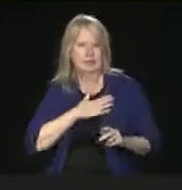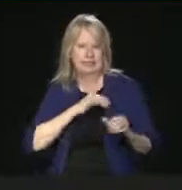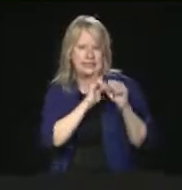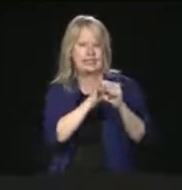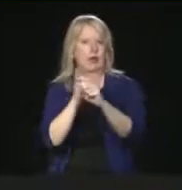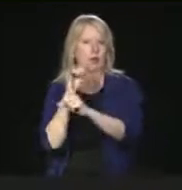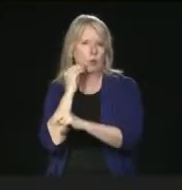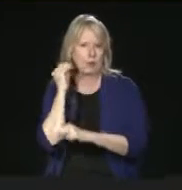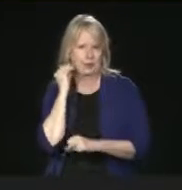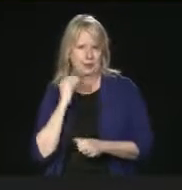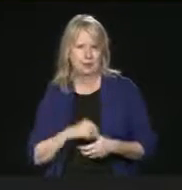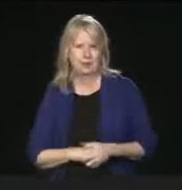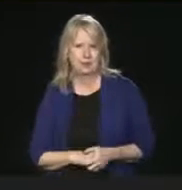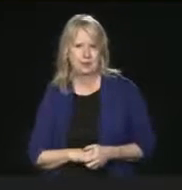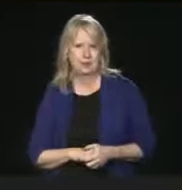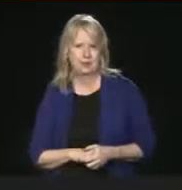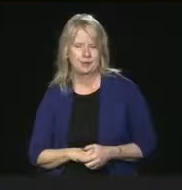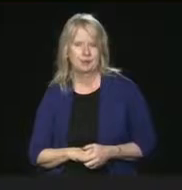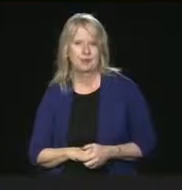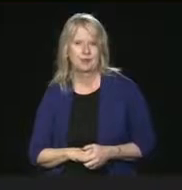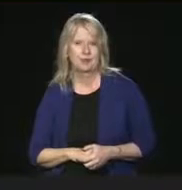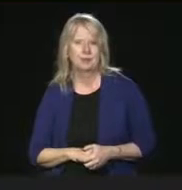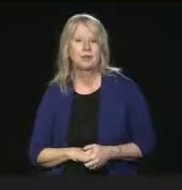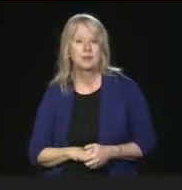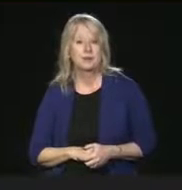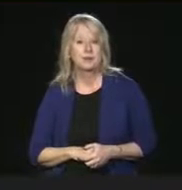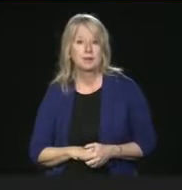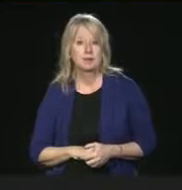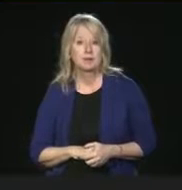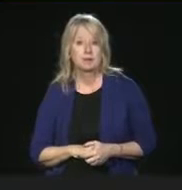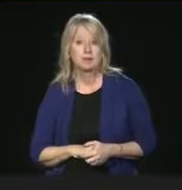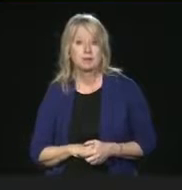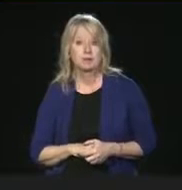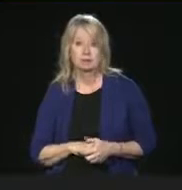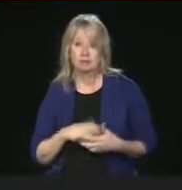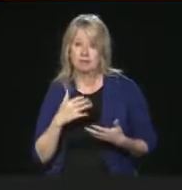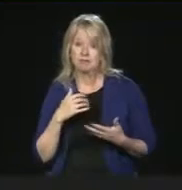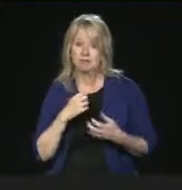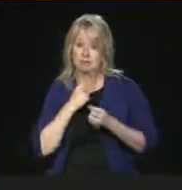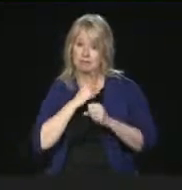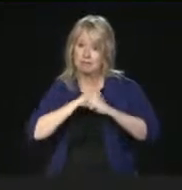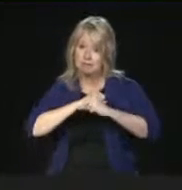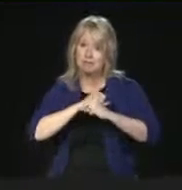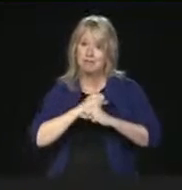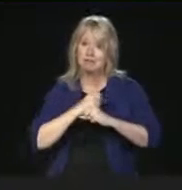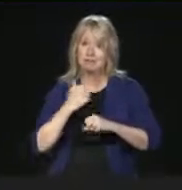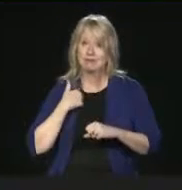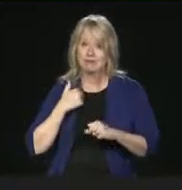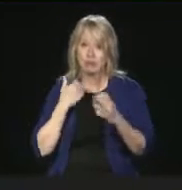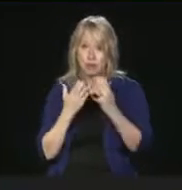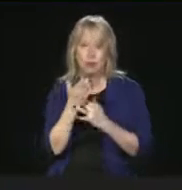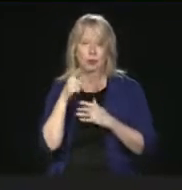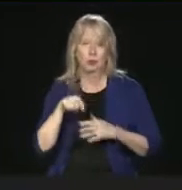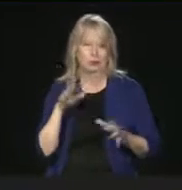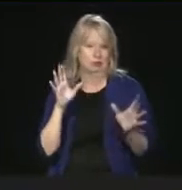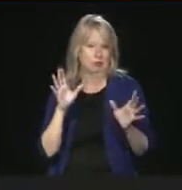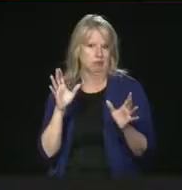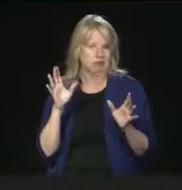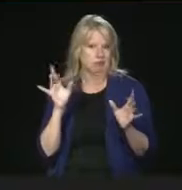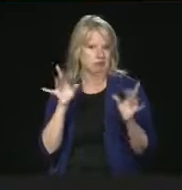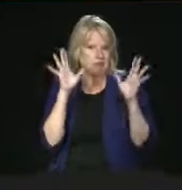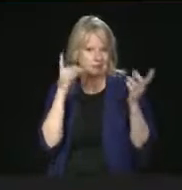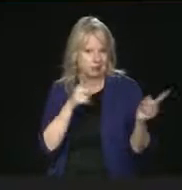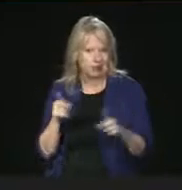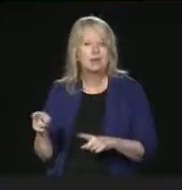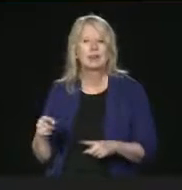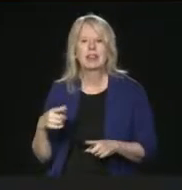home and to help our country to come through this crisis. I recognize that millions of Canadians are